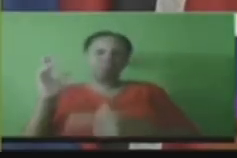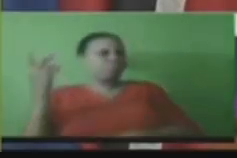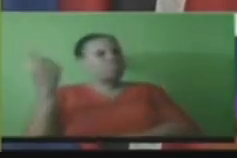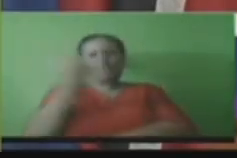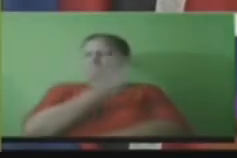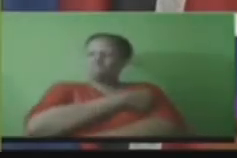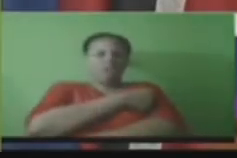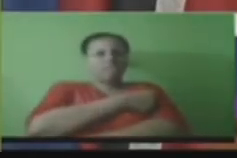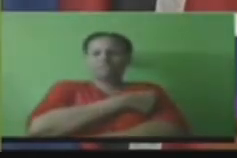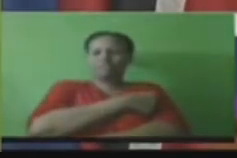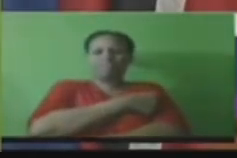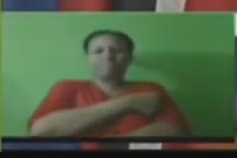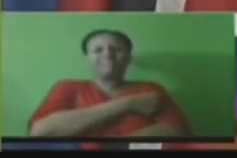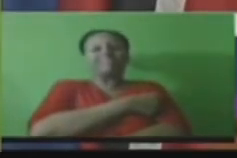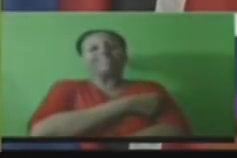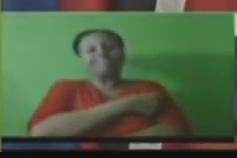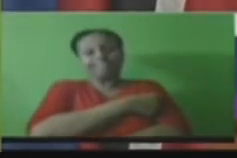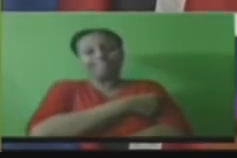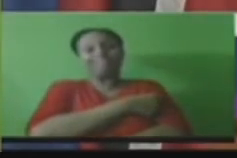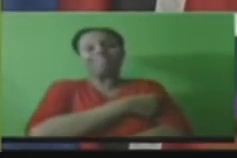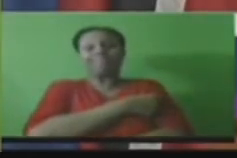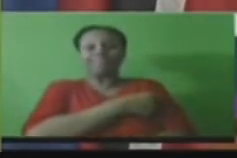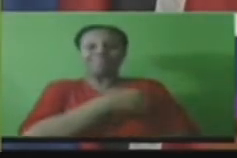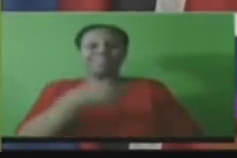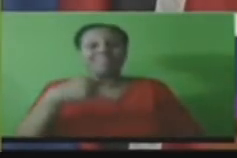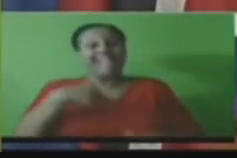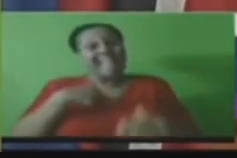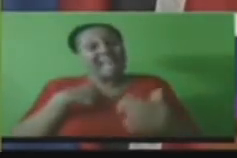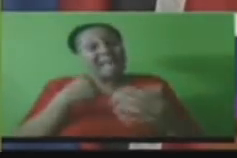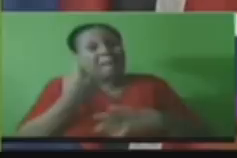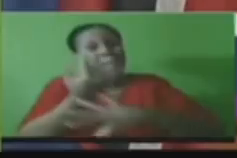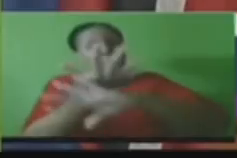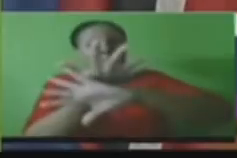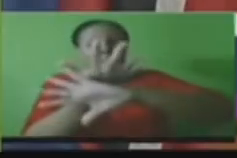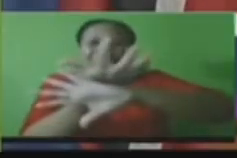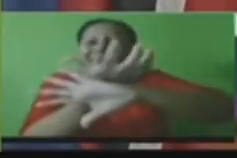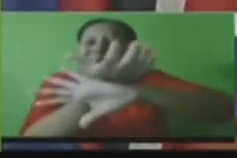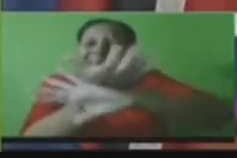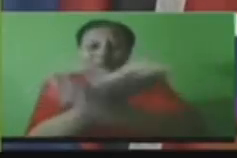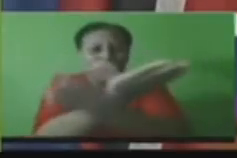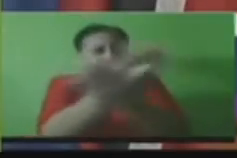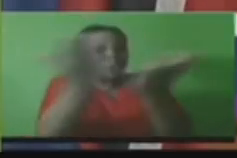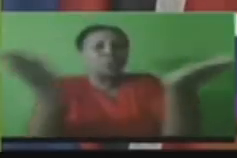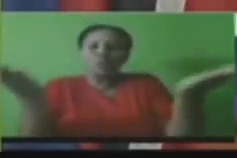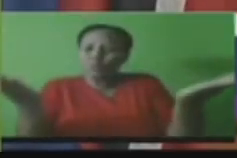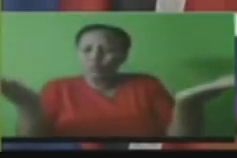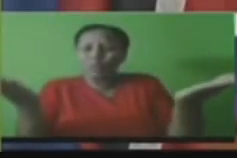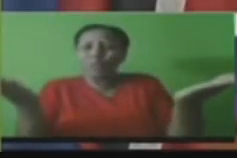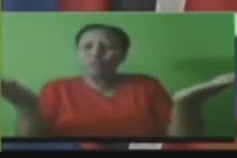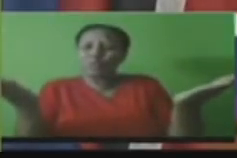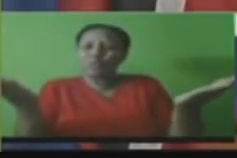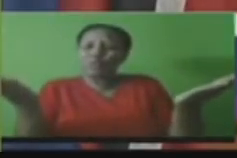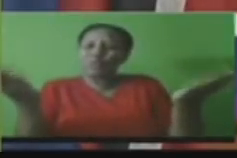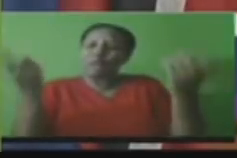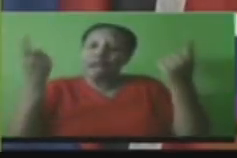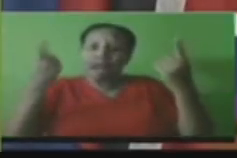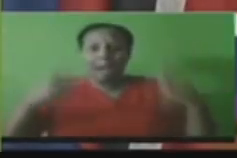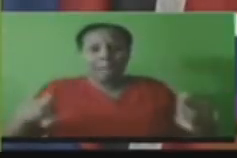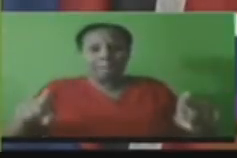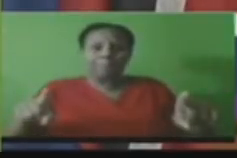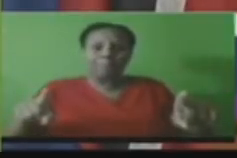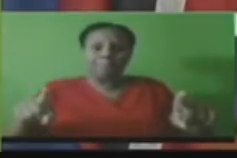I am imploring all that when that vaccine is presented to you, that you accept